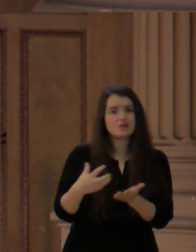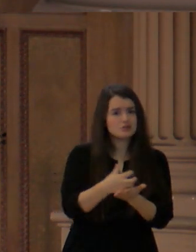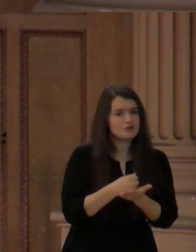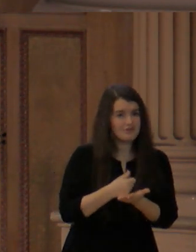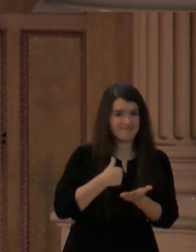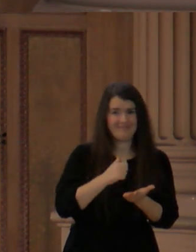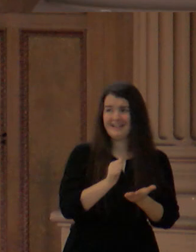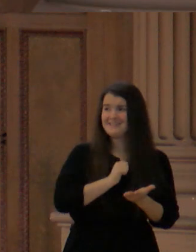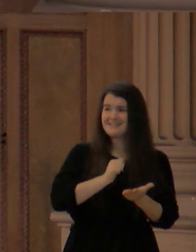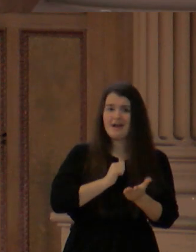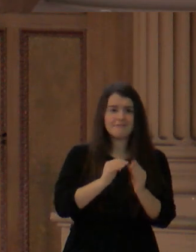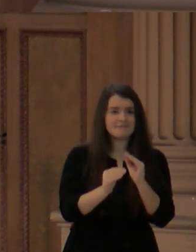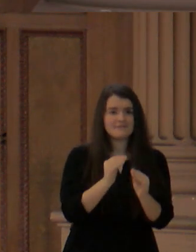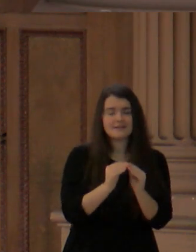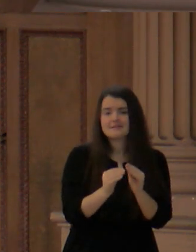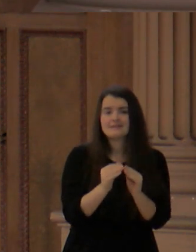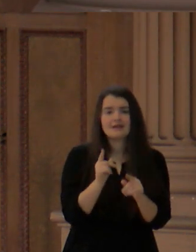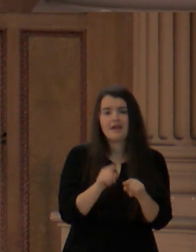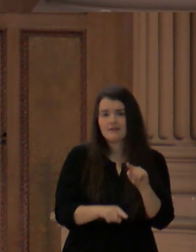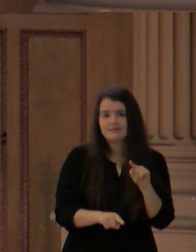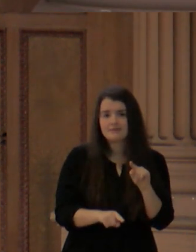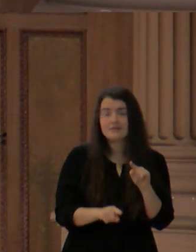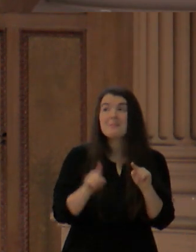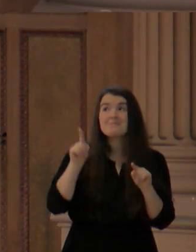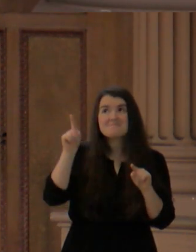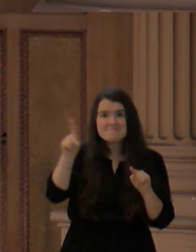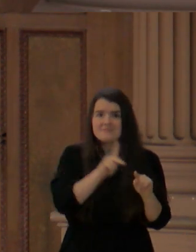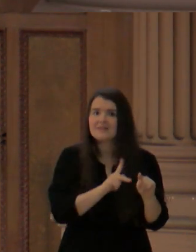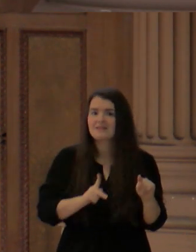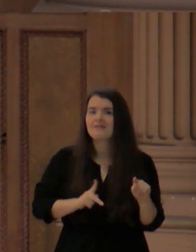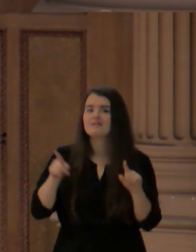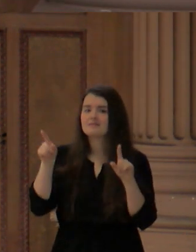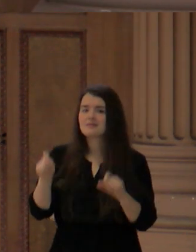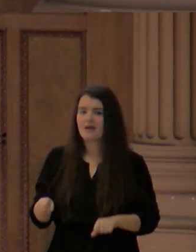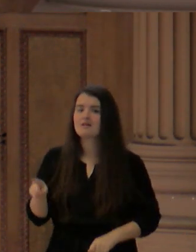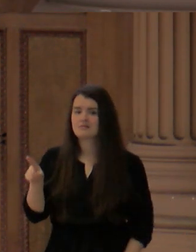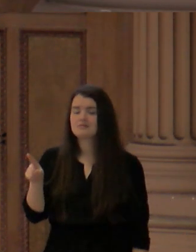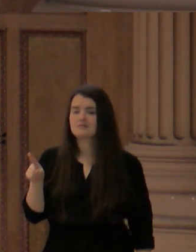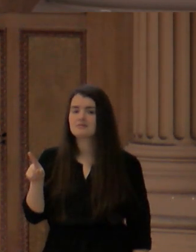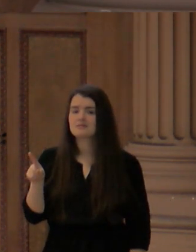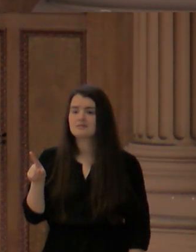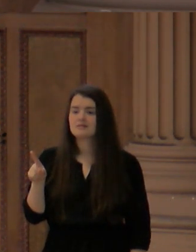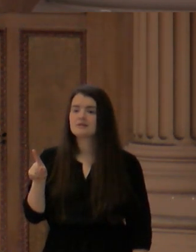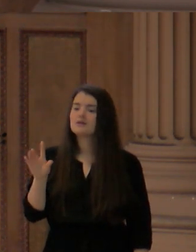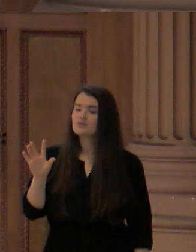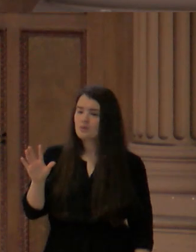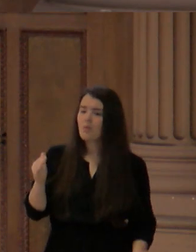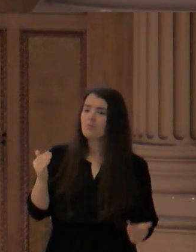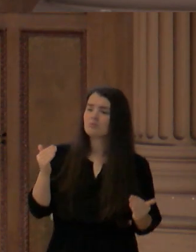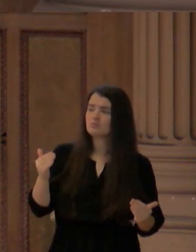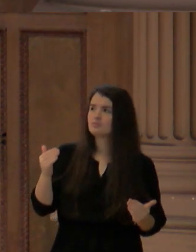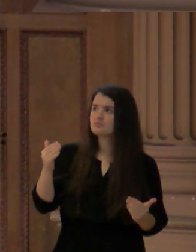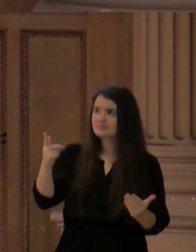but the king came so we can trust in Christ